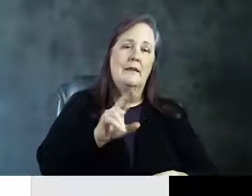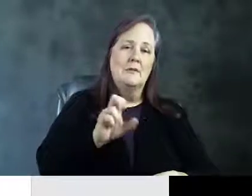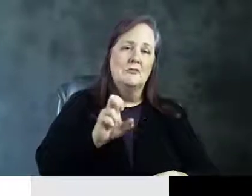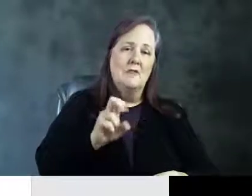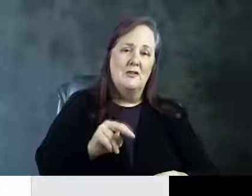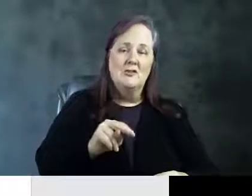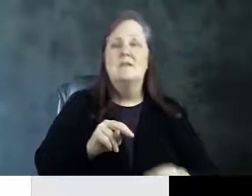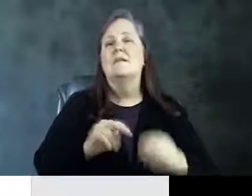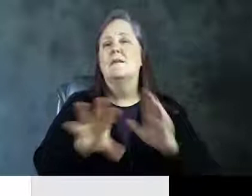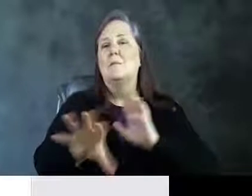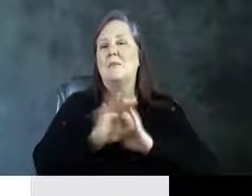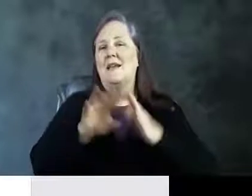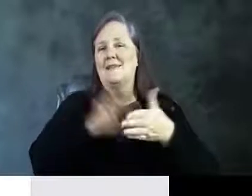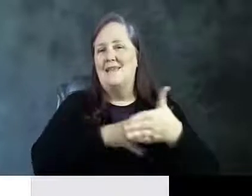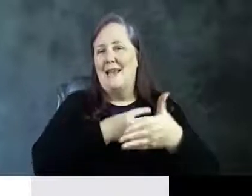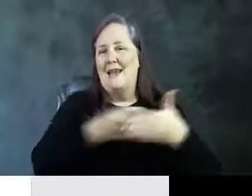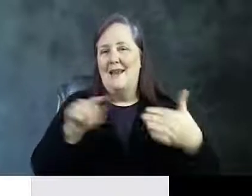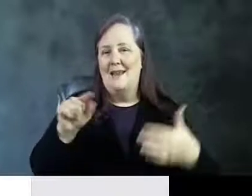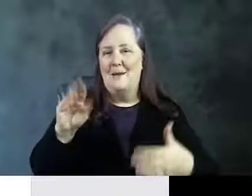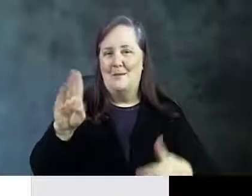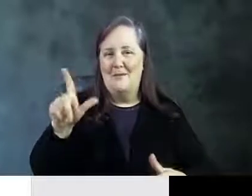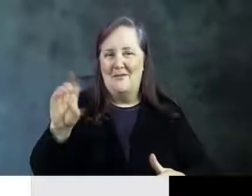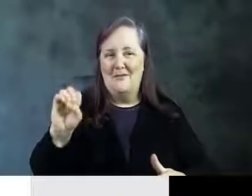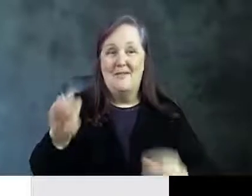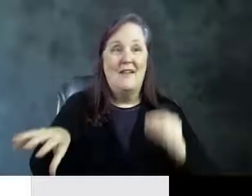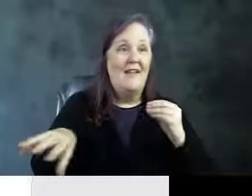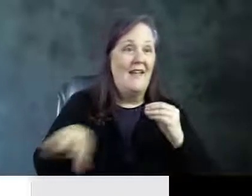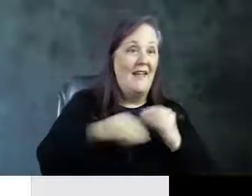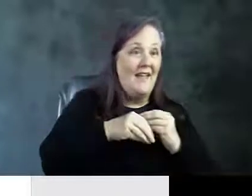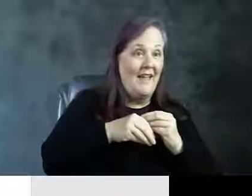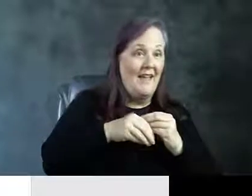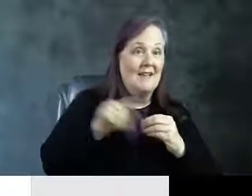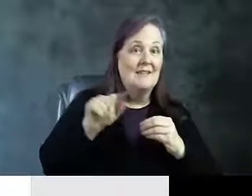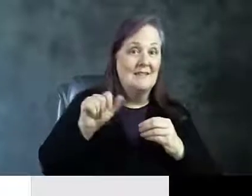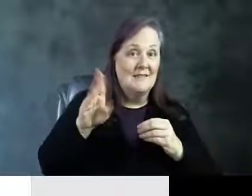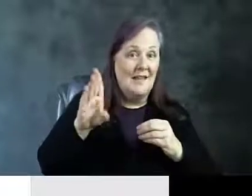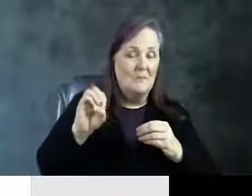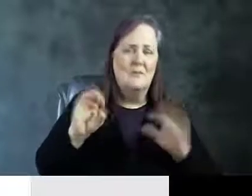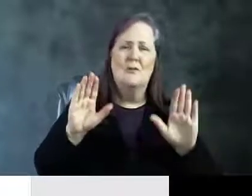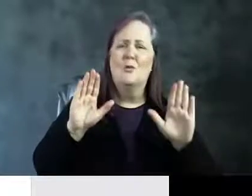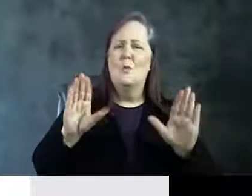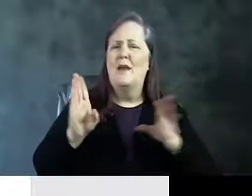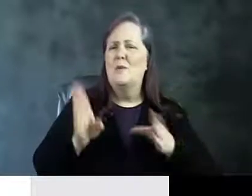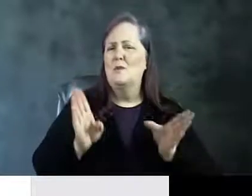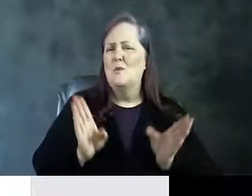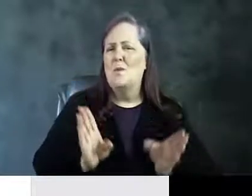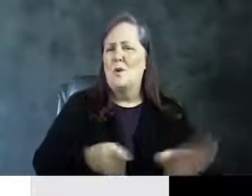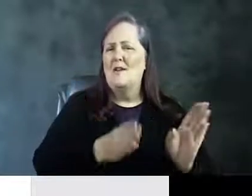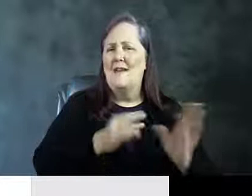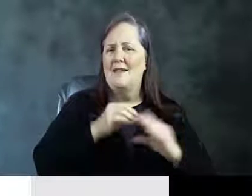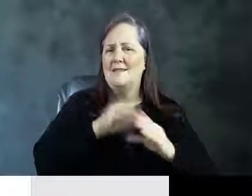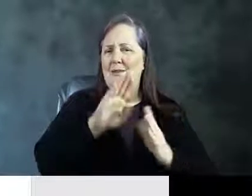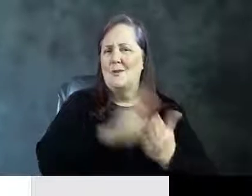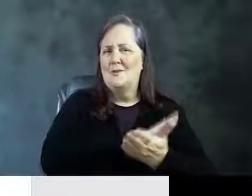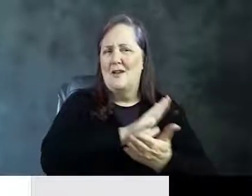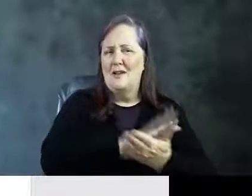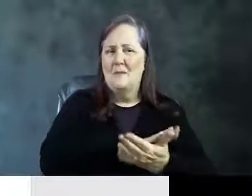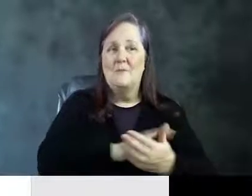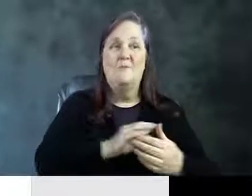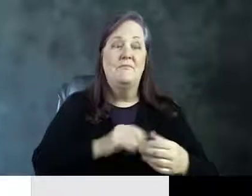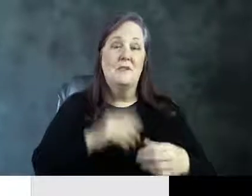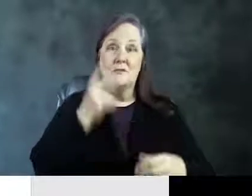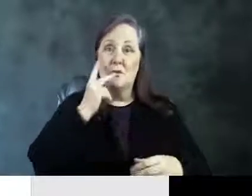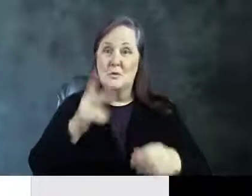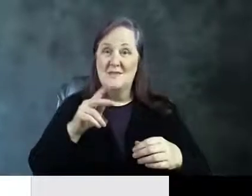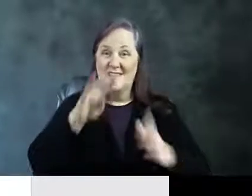says Table, and it says Add a Table. A table is a great way to organize information within your document. And it brings up what looks like